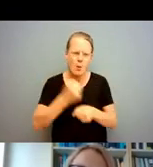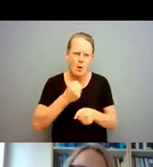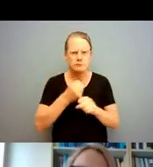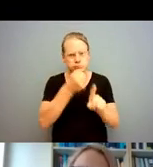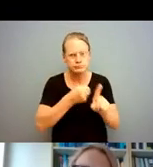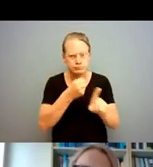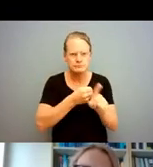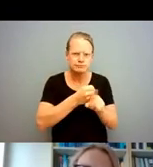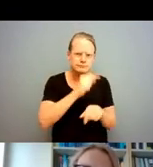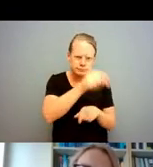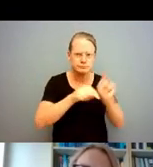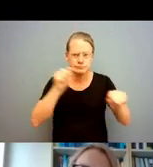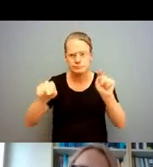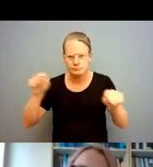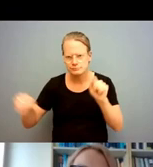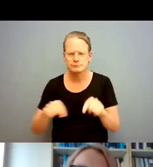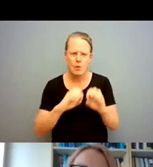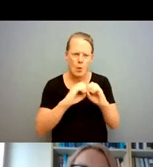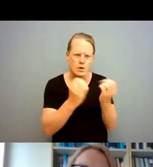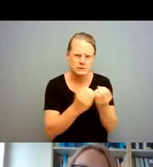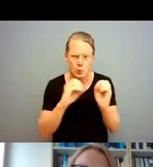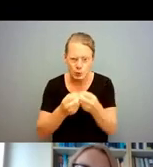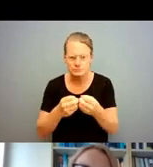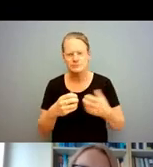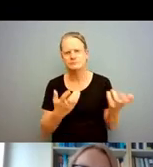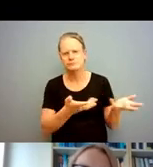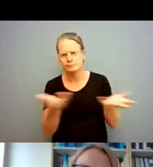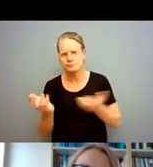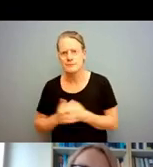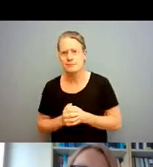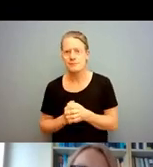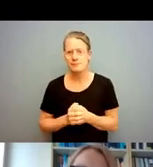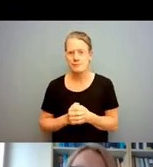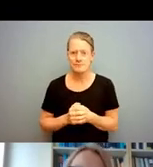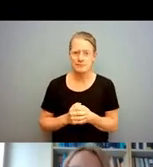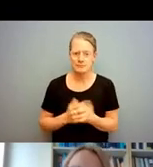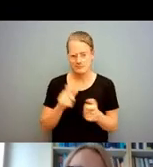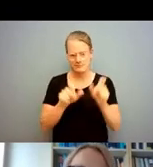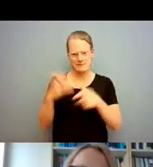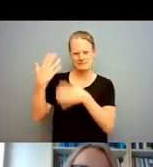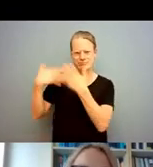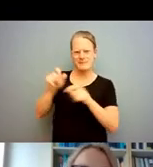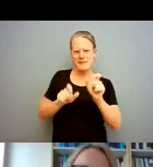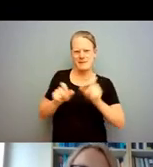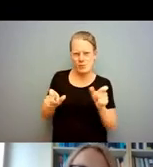also other supporting organizations, both international, national, and local,